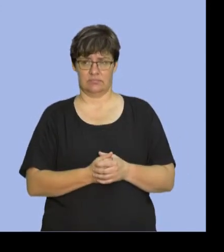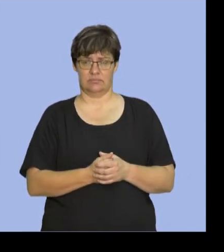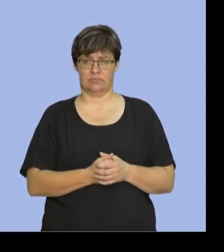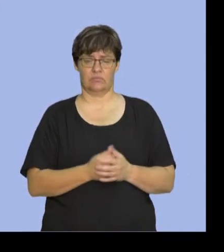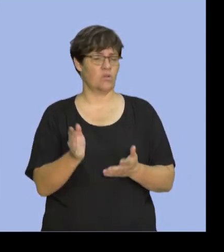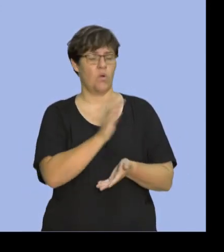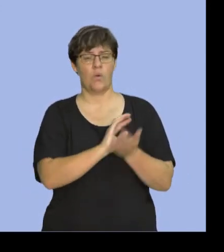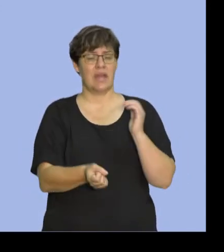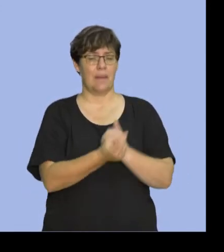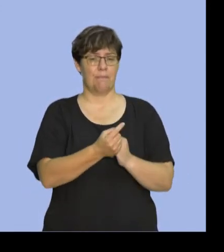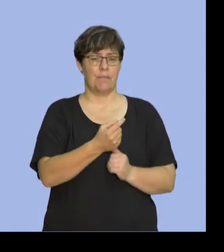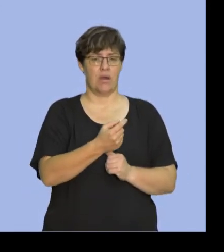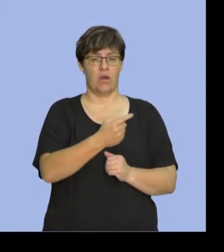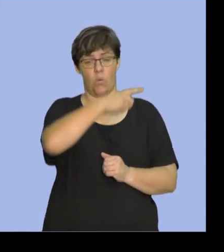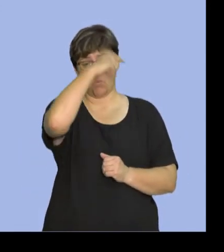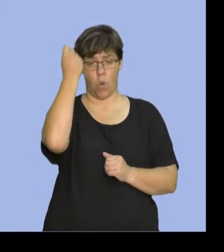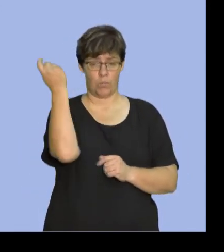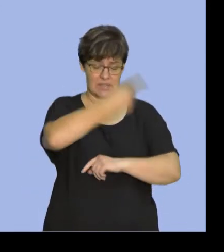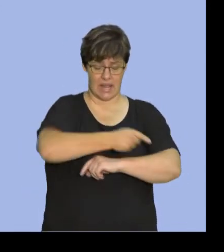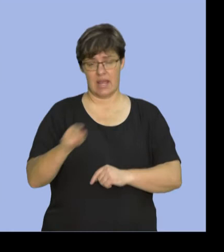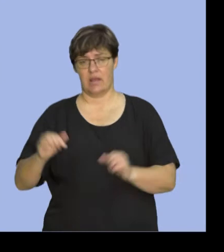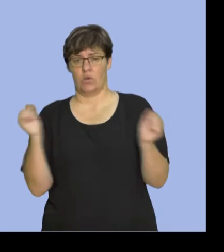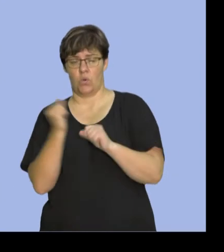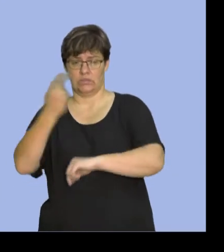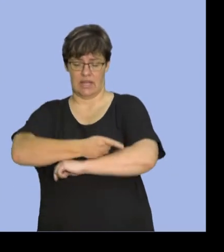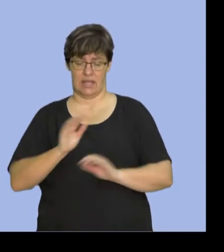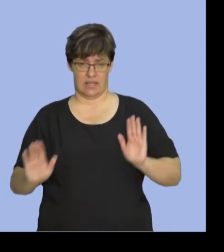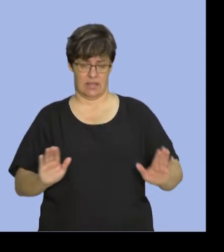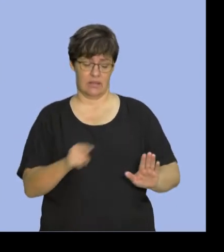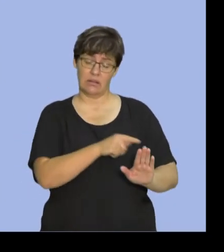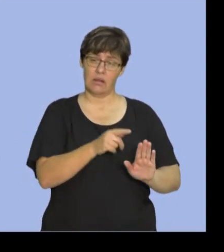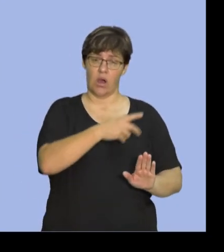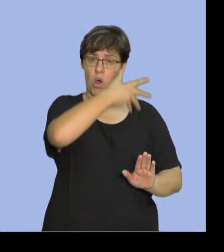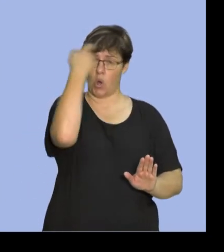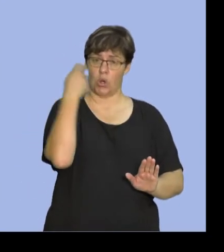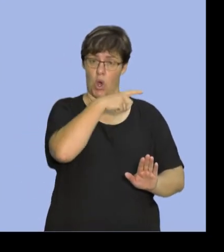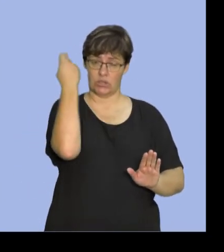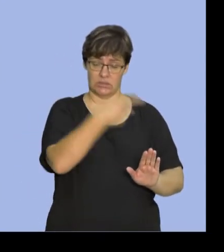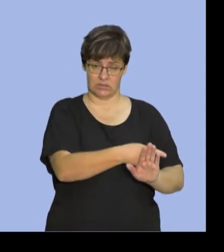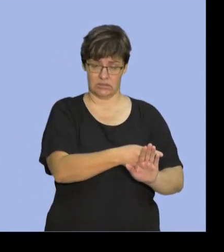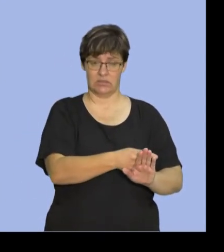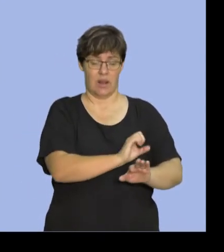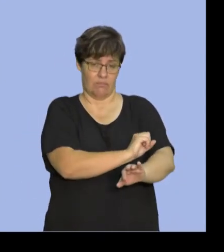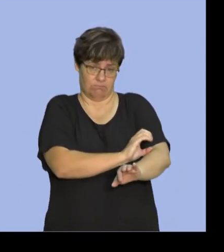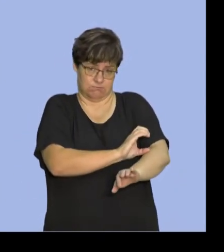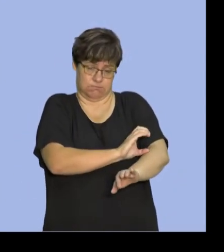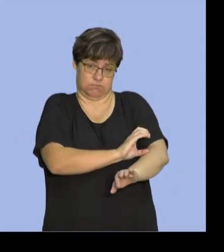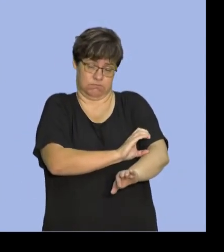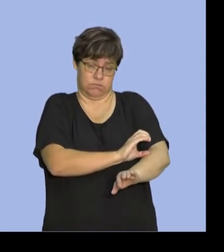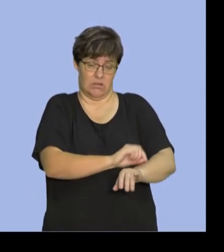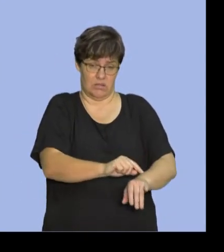happens on a hot day and a cold day. So on a hot day, there is vasodilation, which means that